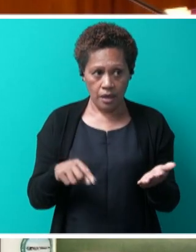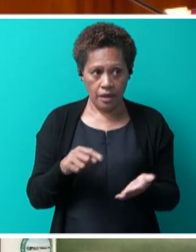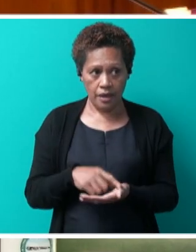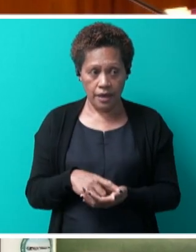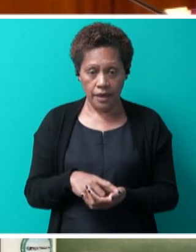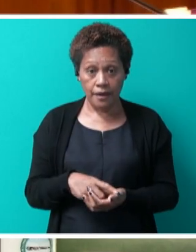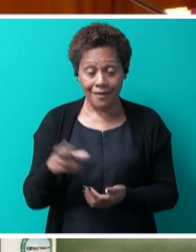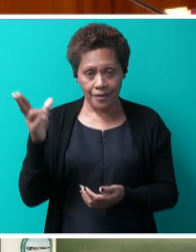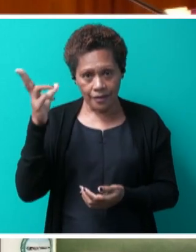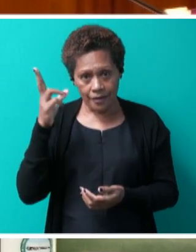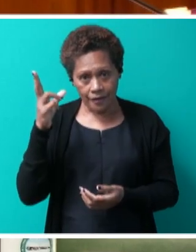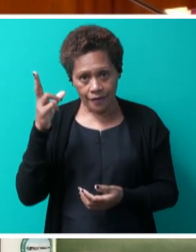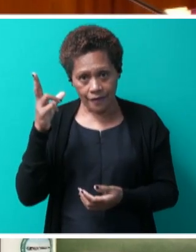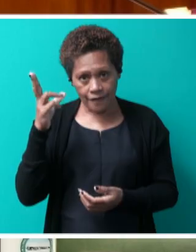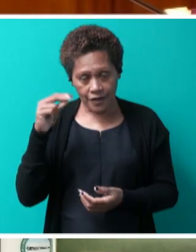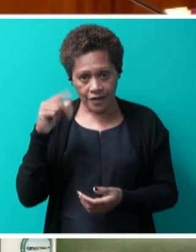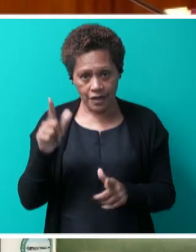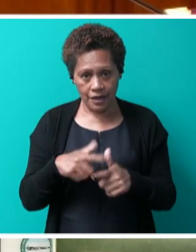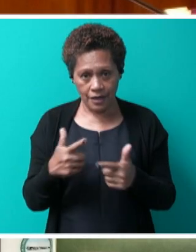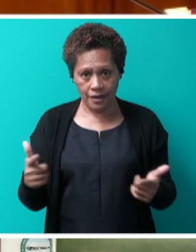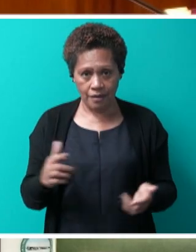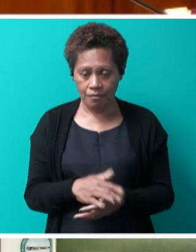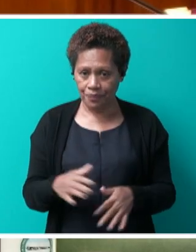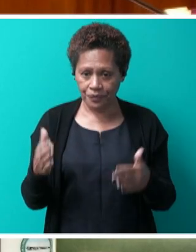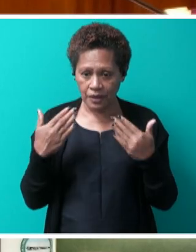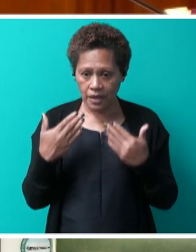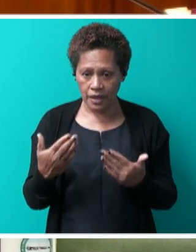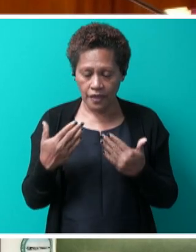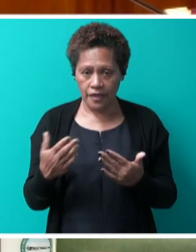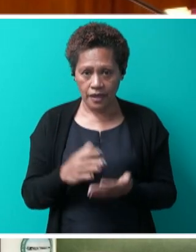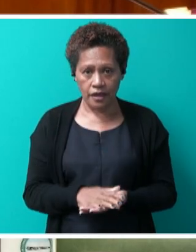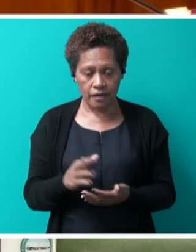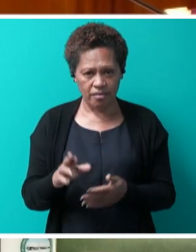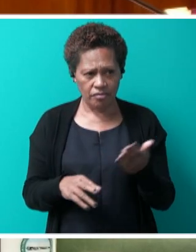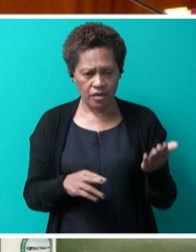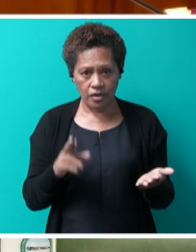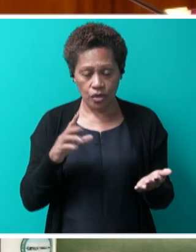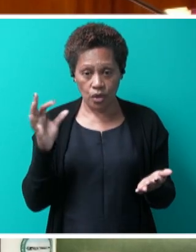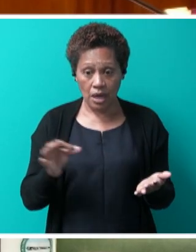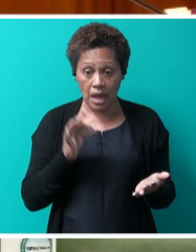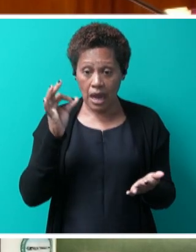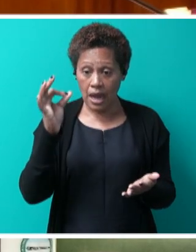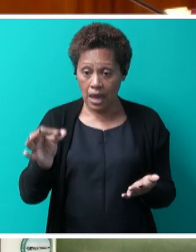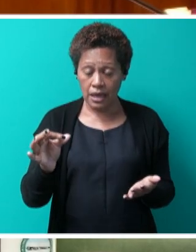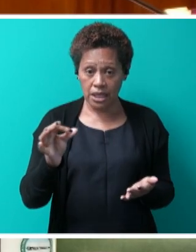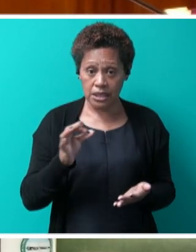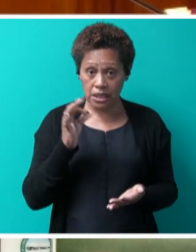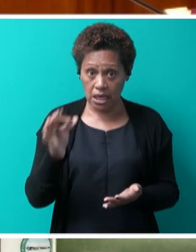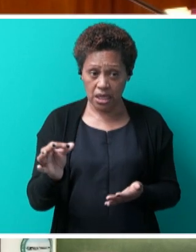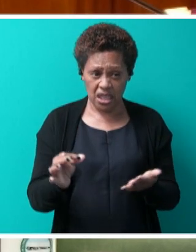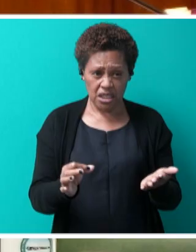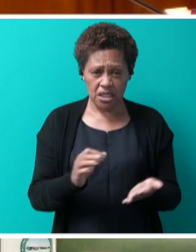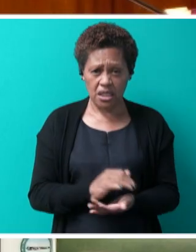the Itoke language. Obakabidwina kena torongi, se ado tuibe na kena besangai me duru kede,